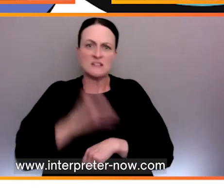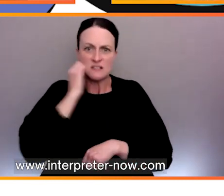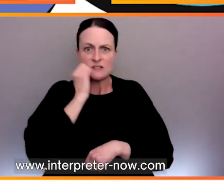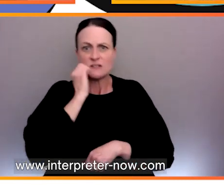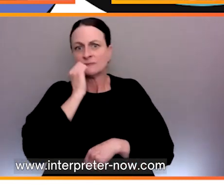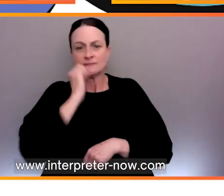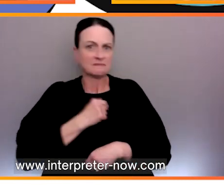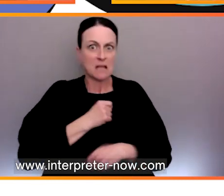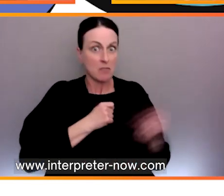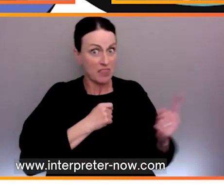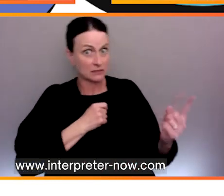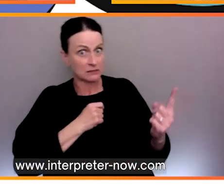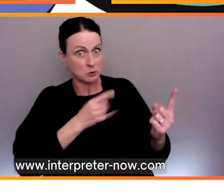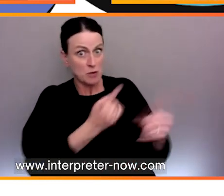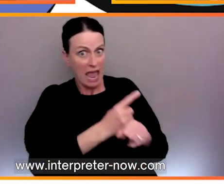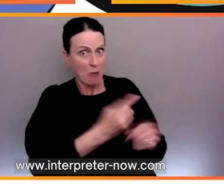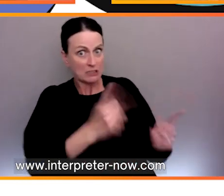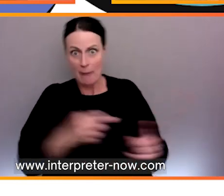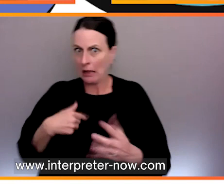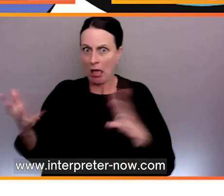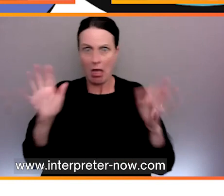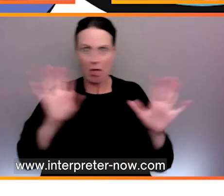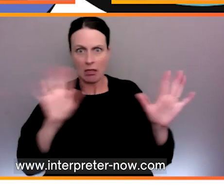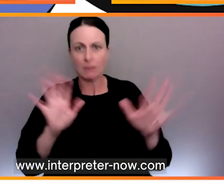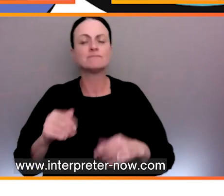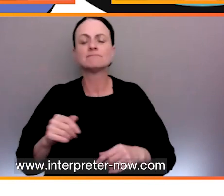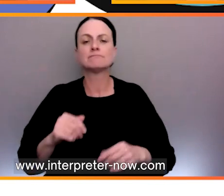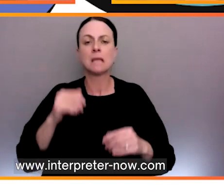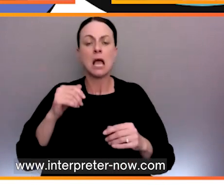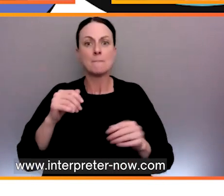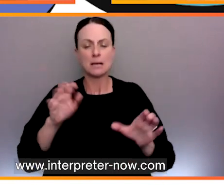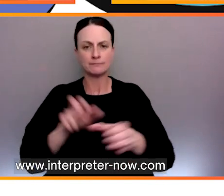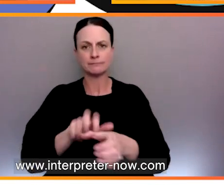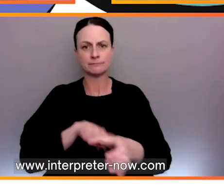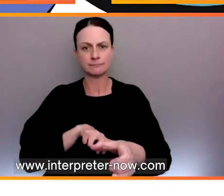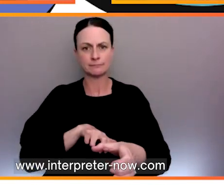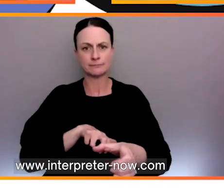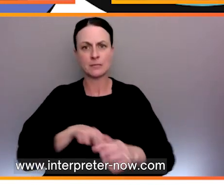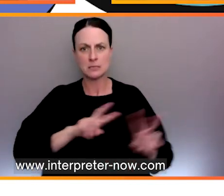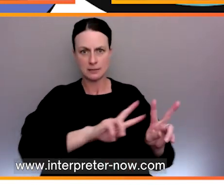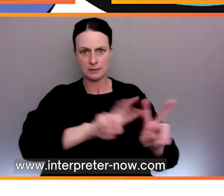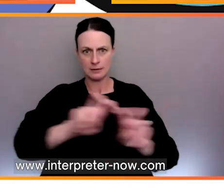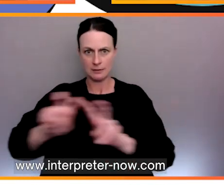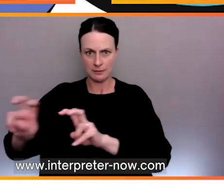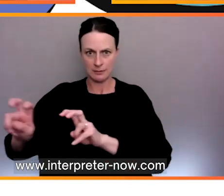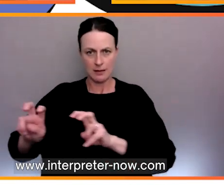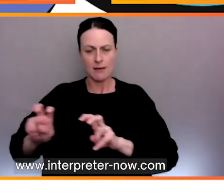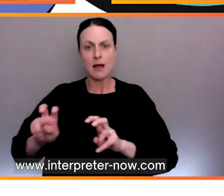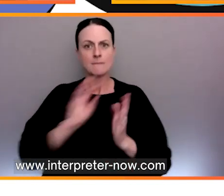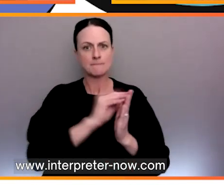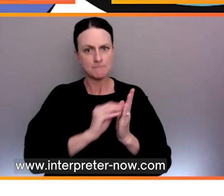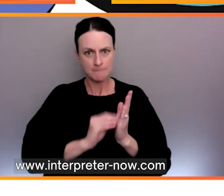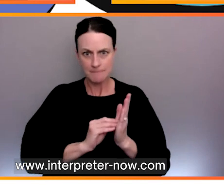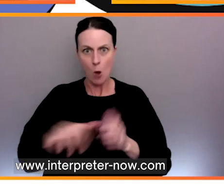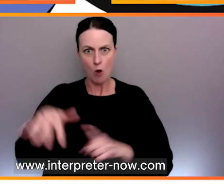ideas and feeling safe to share those ideas? So some of those things, how am I valued as an employee?